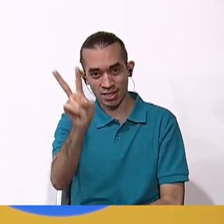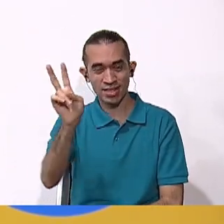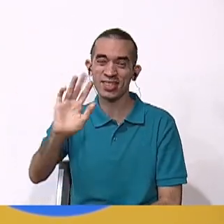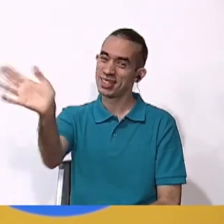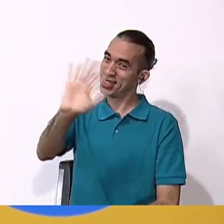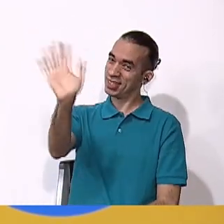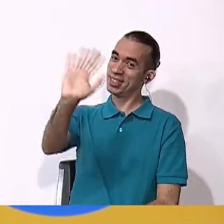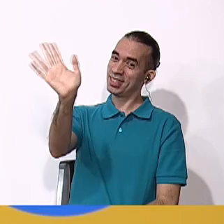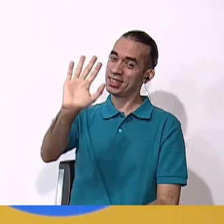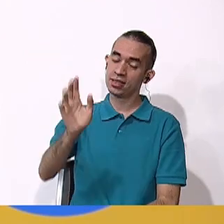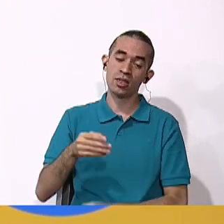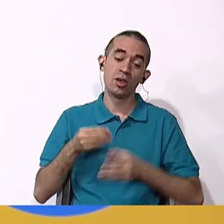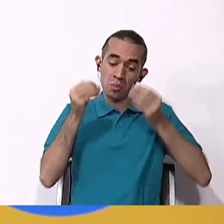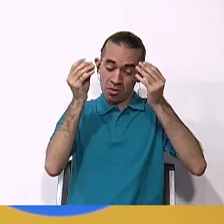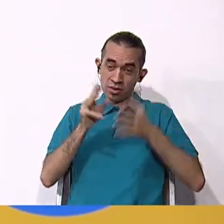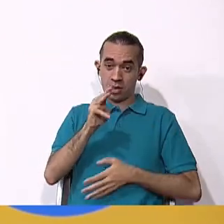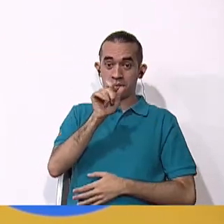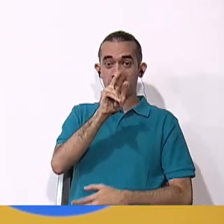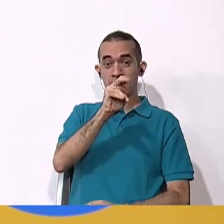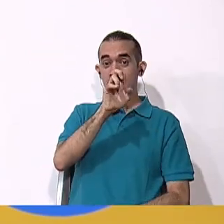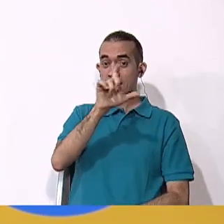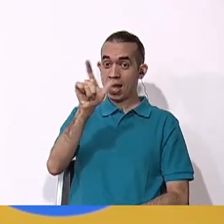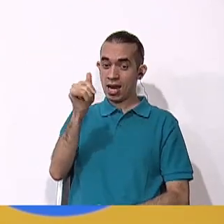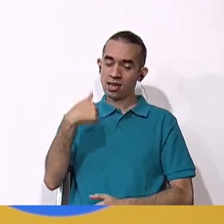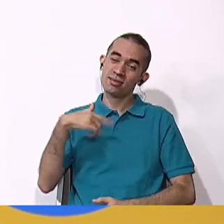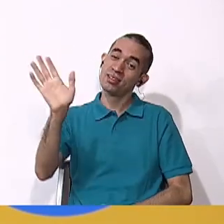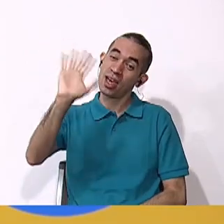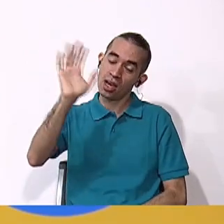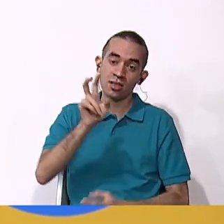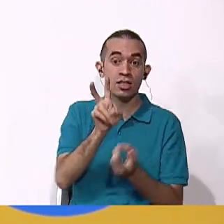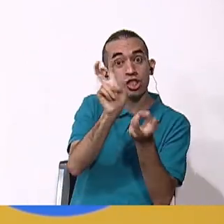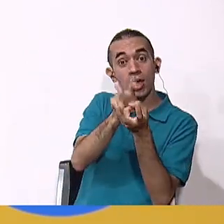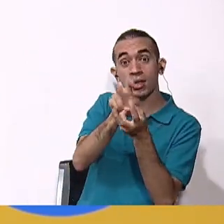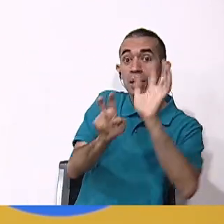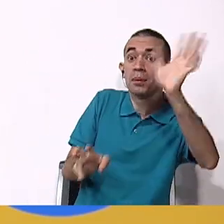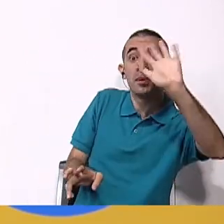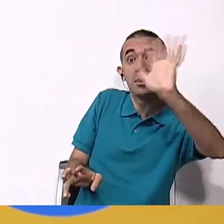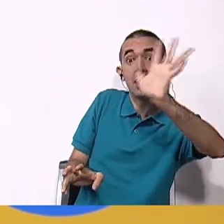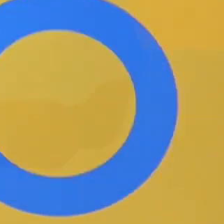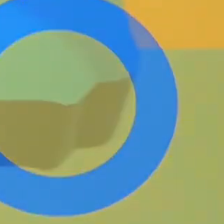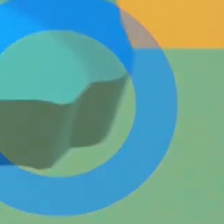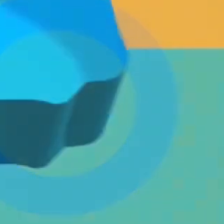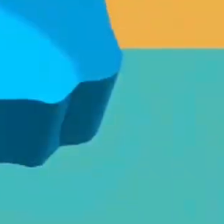Goodbye. Teacher Marianella says goodbye. Goodbye.